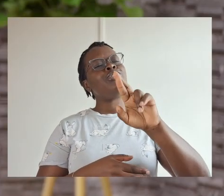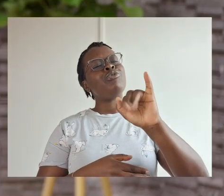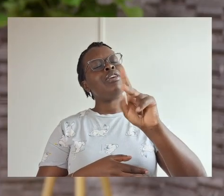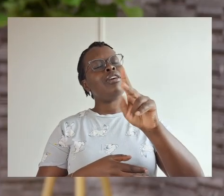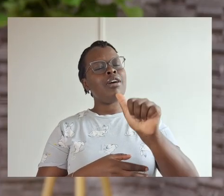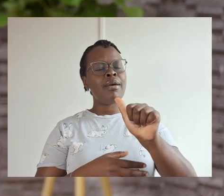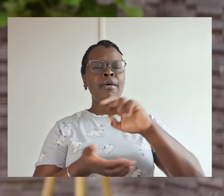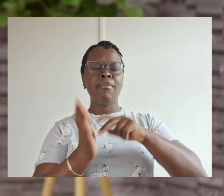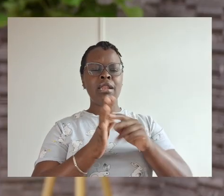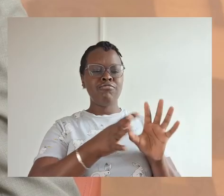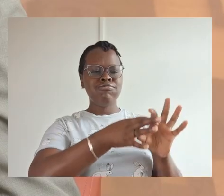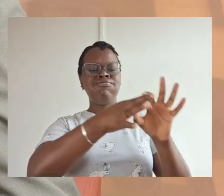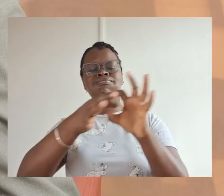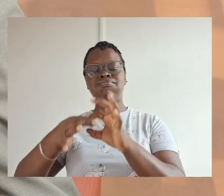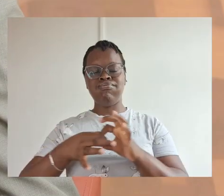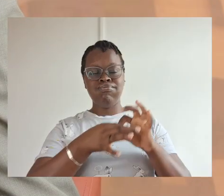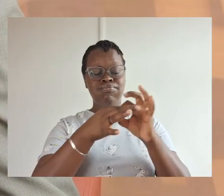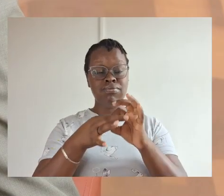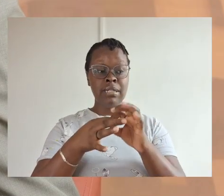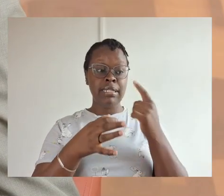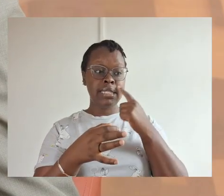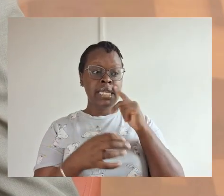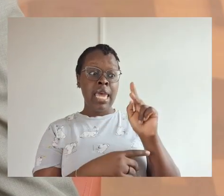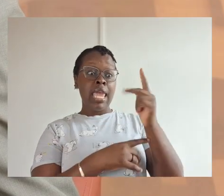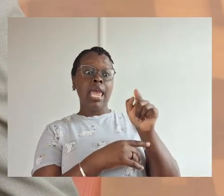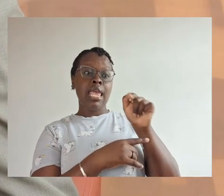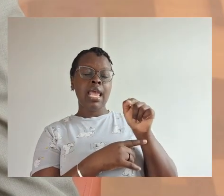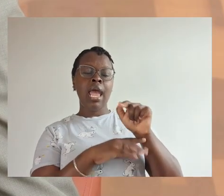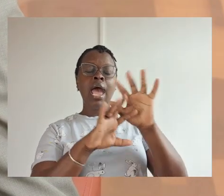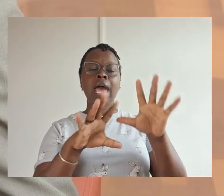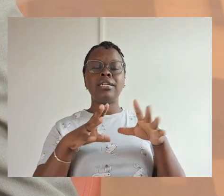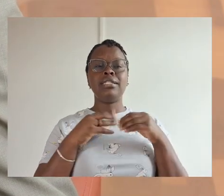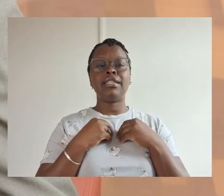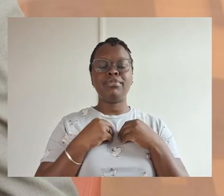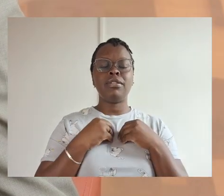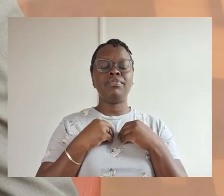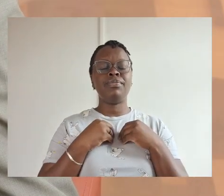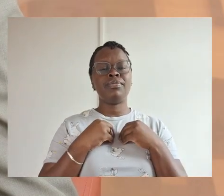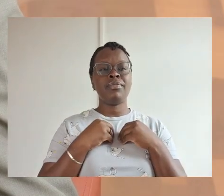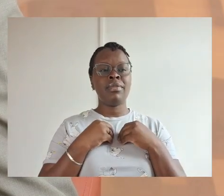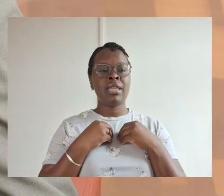narrative that is changing whatsoever that was in the past. Kenya is accepting